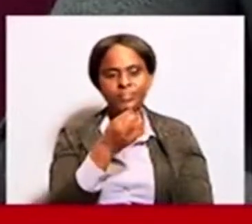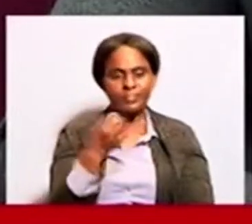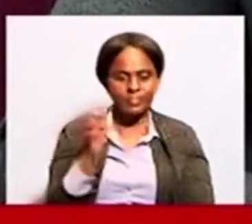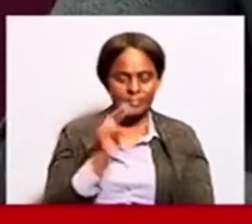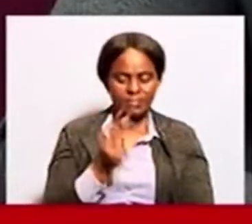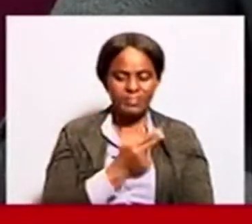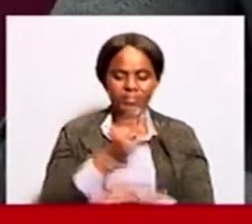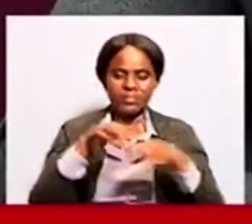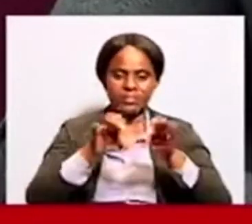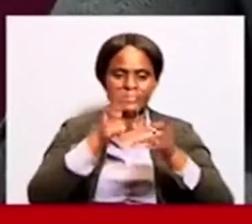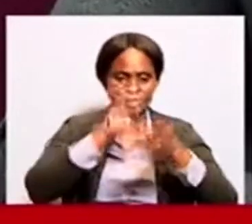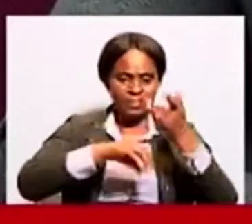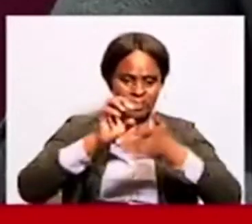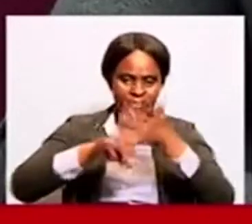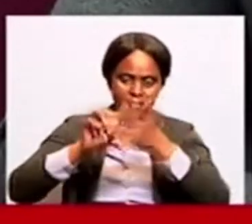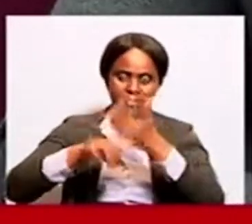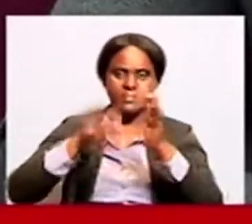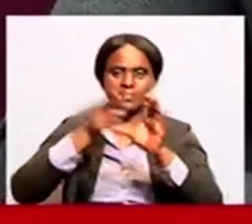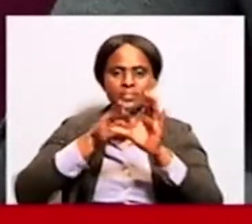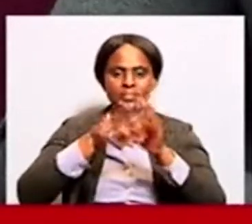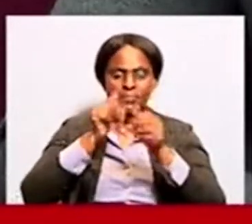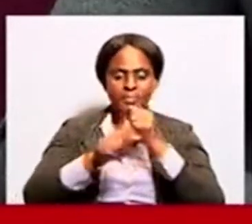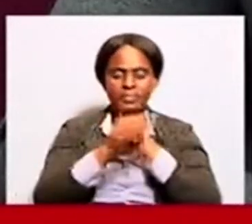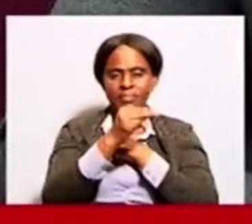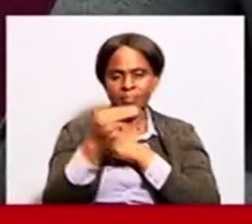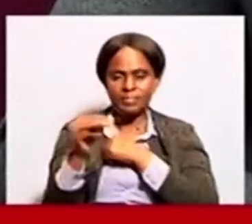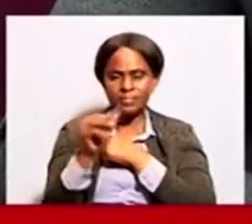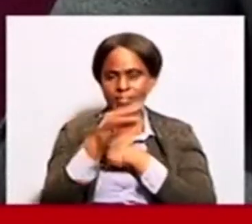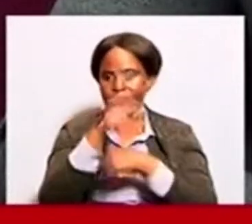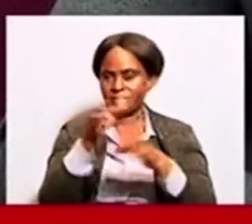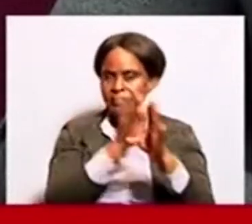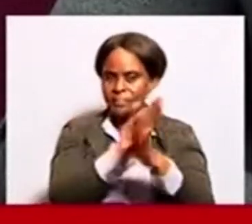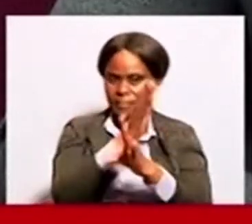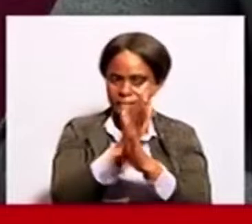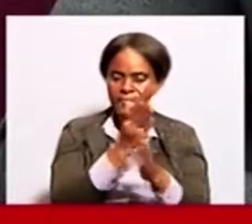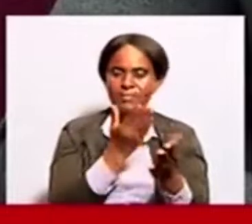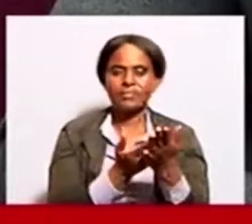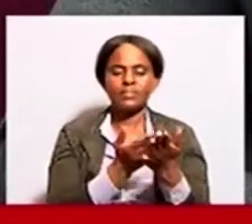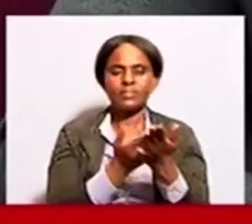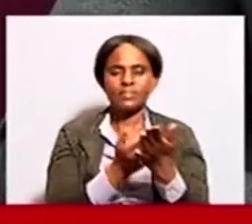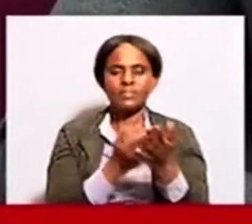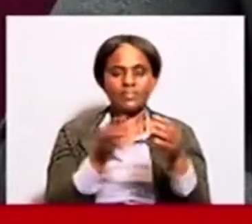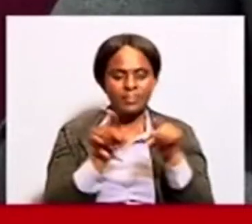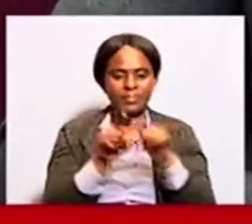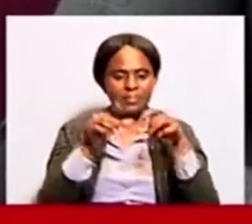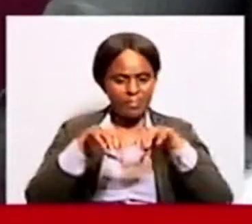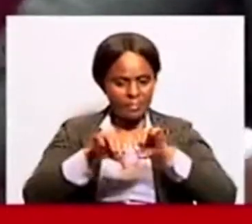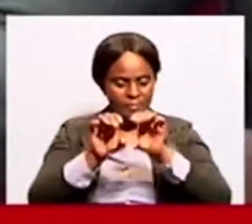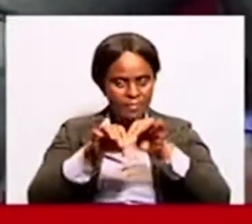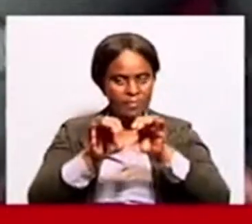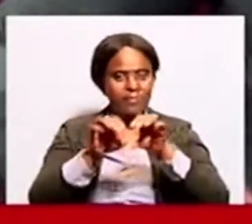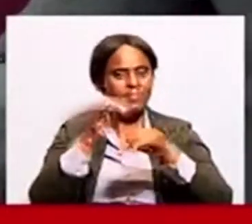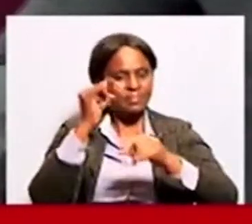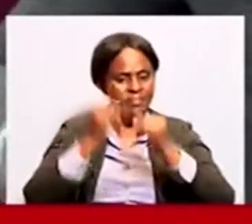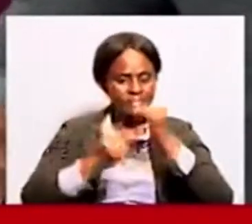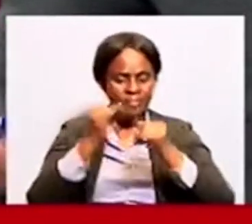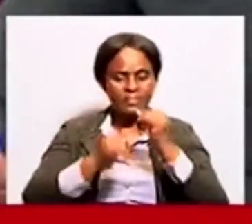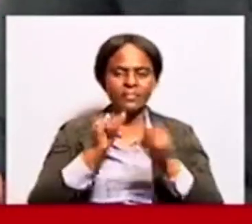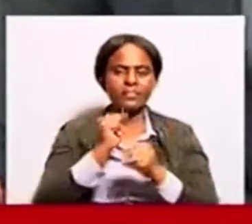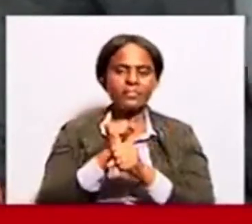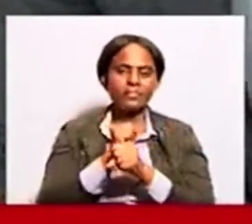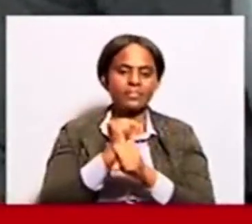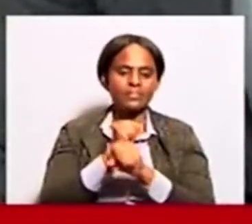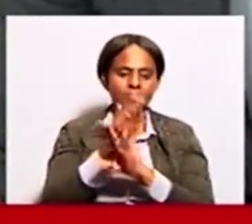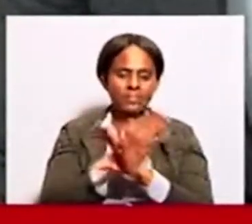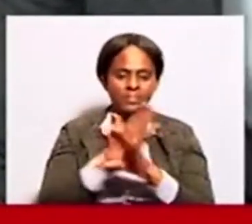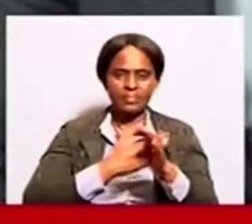continued withdrawing the fuel, which is the material being referred to here, to continue to complete the works. For